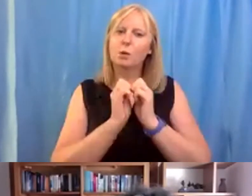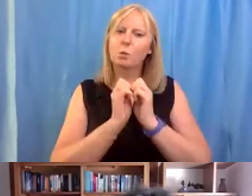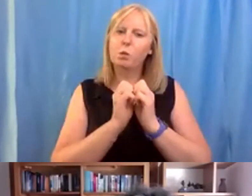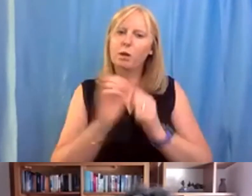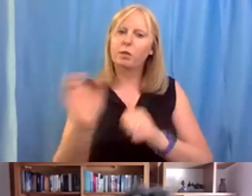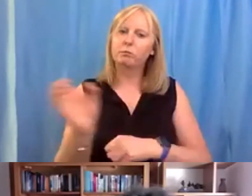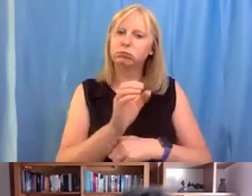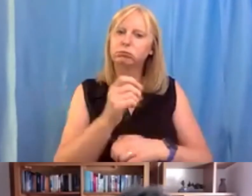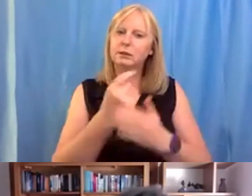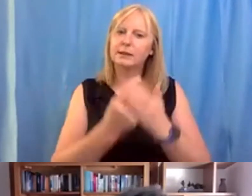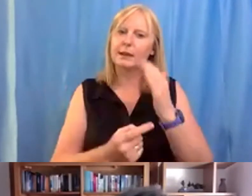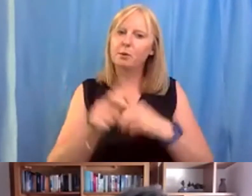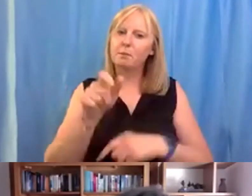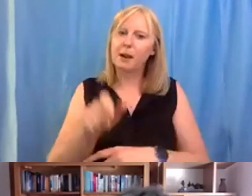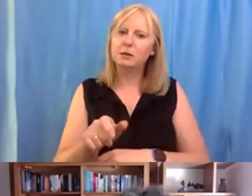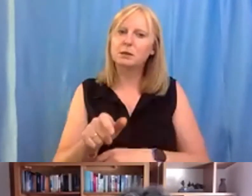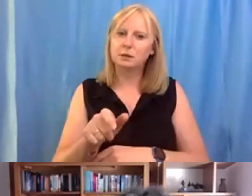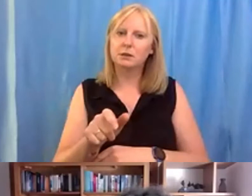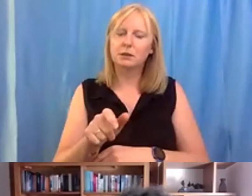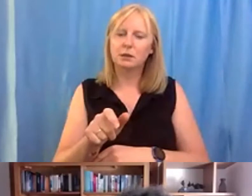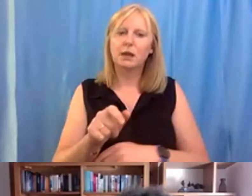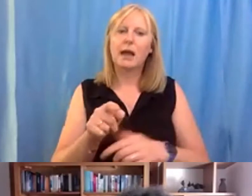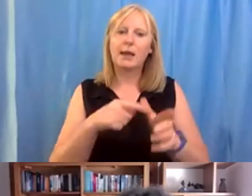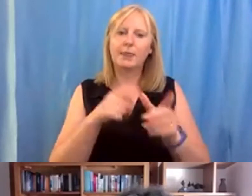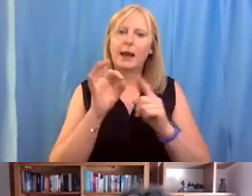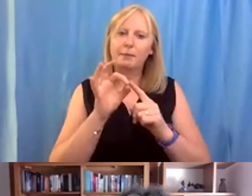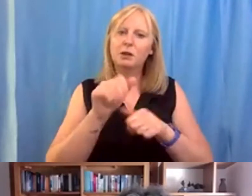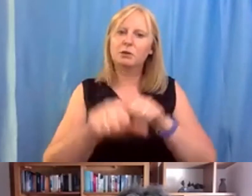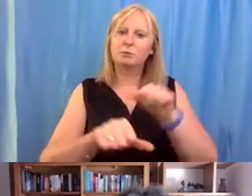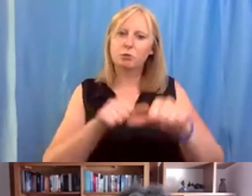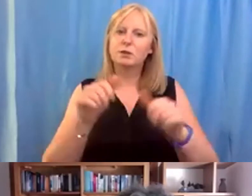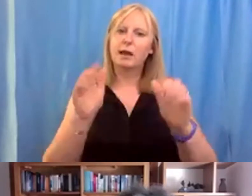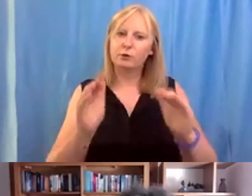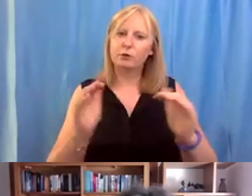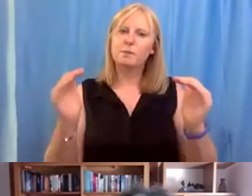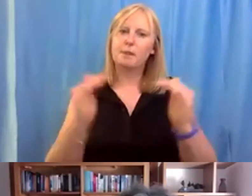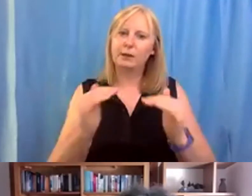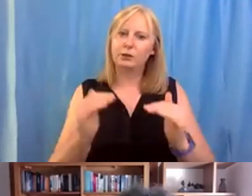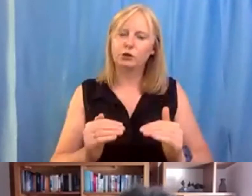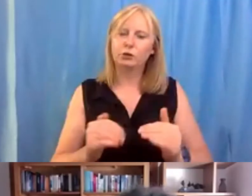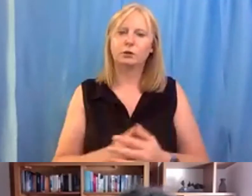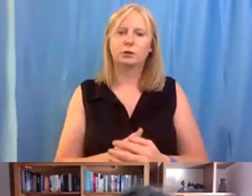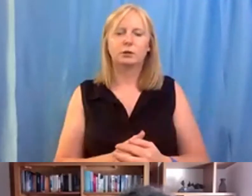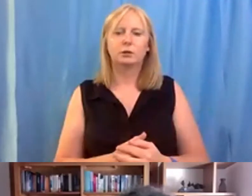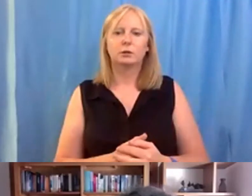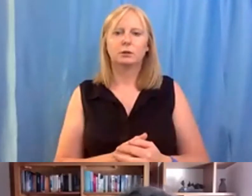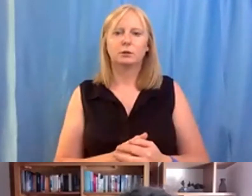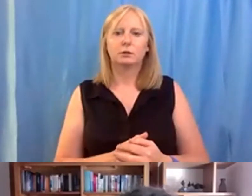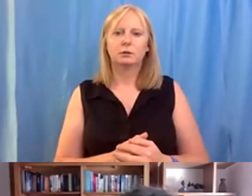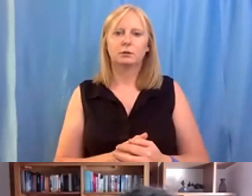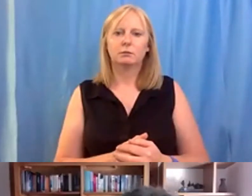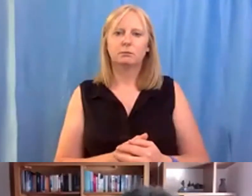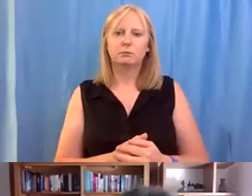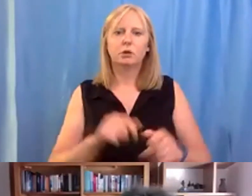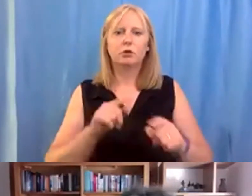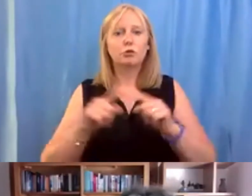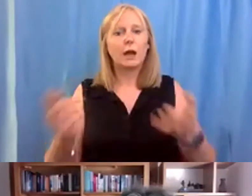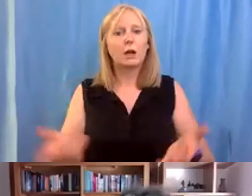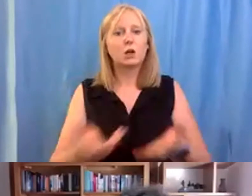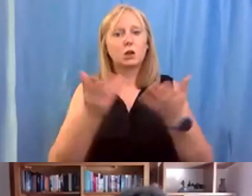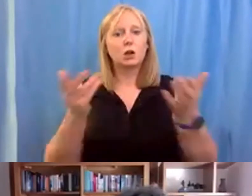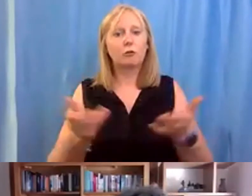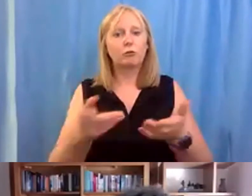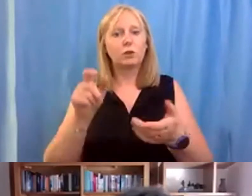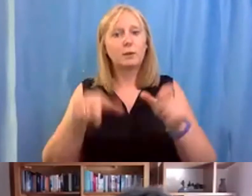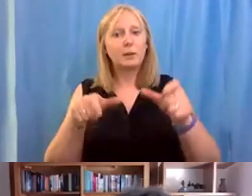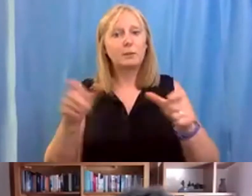person, and that the application process has to align with that. But I think above all, what we said to try and encourage people into these posts is